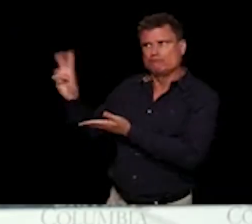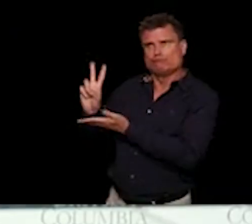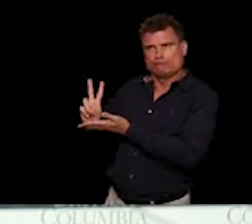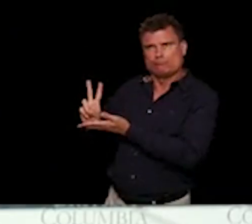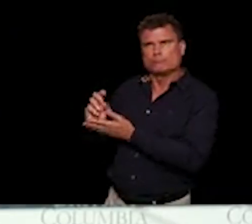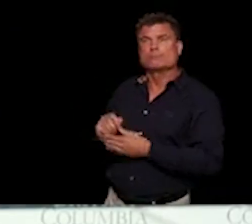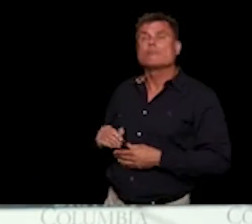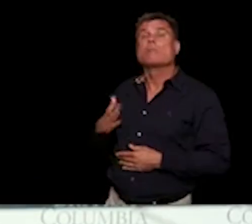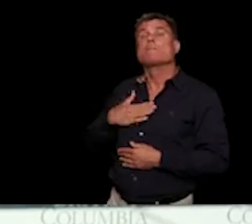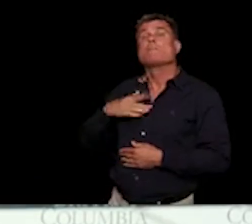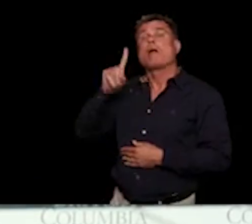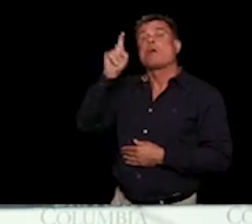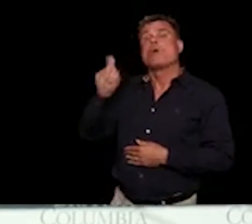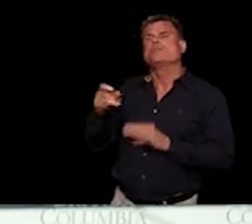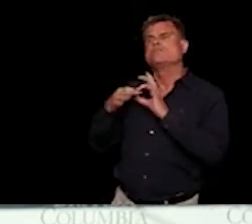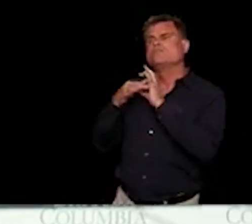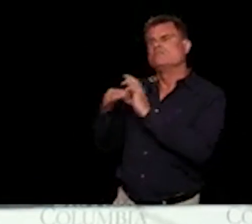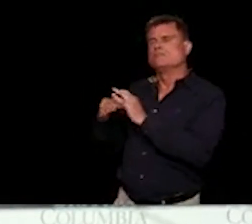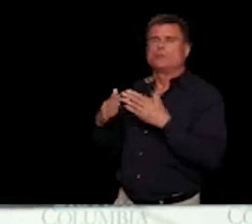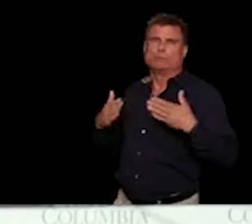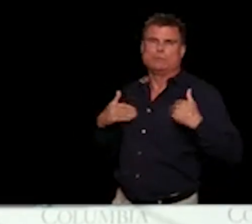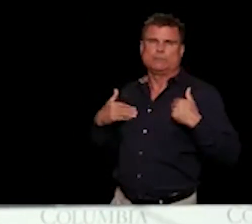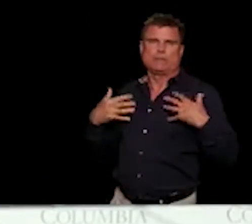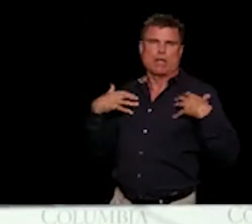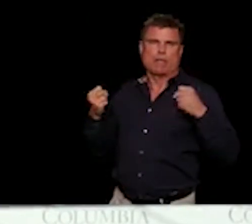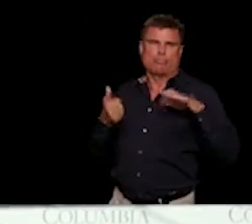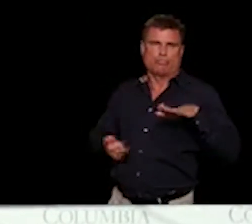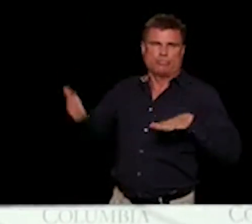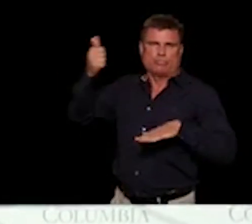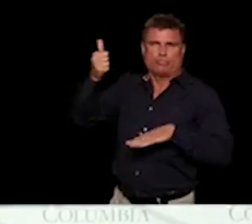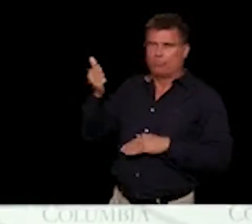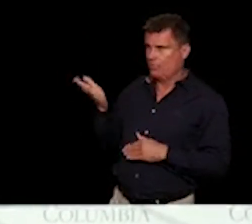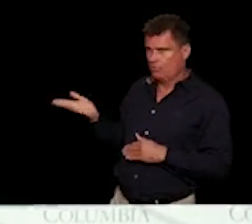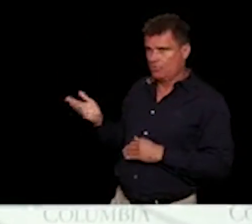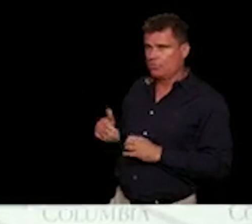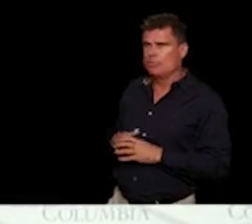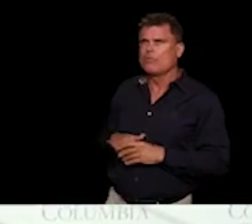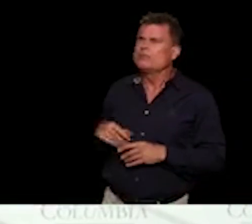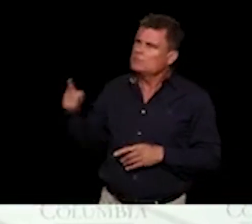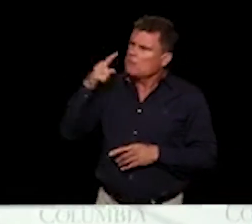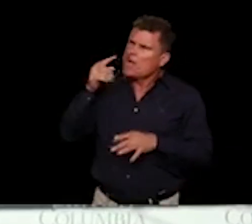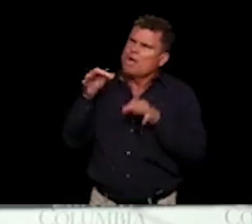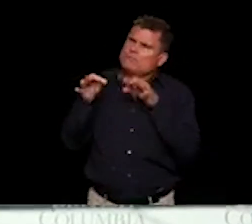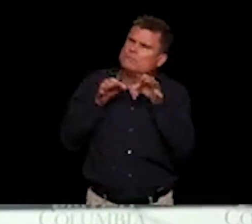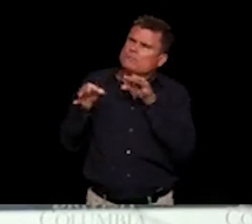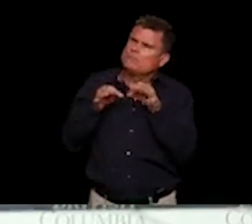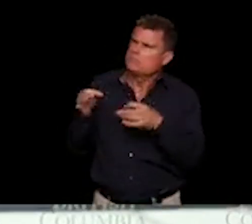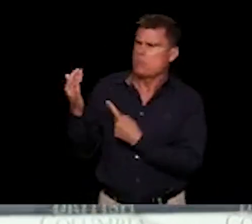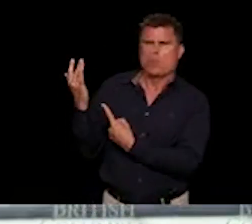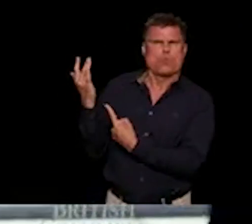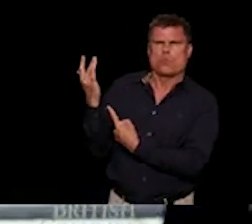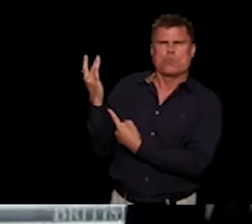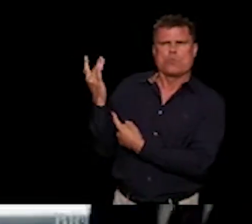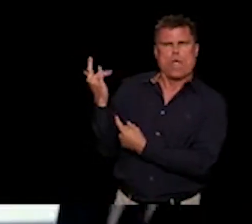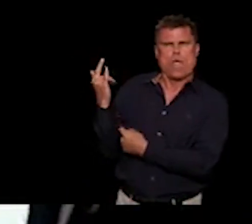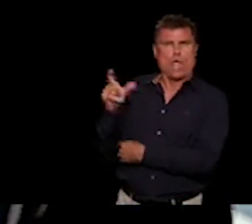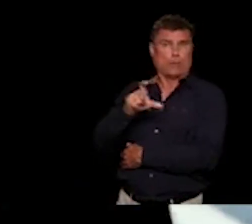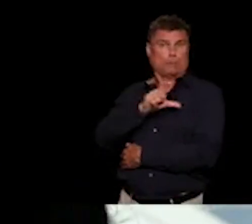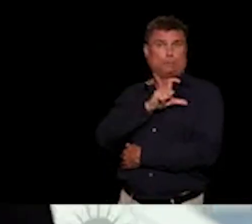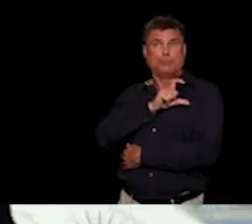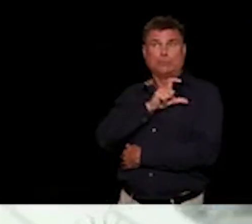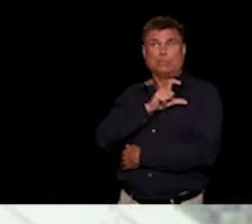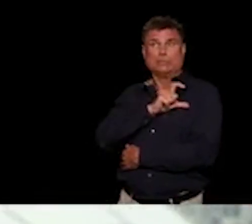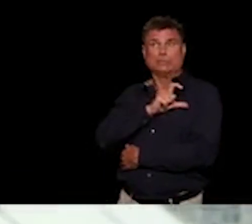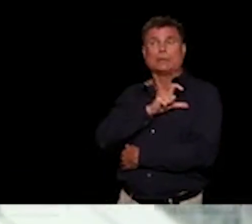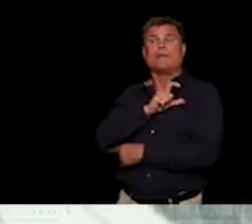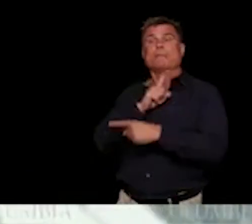This is something for Adrian Dix. I would like you to please explain why police and Vancouver Park Board staff are telling